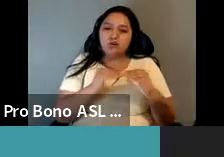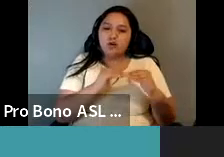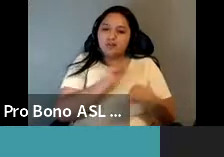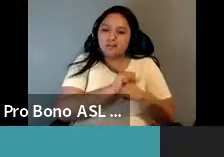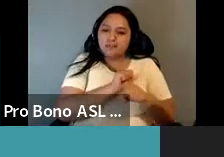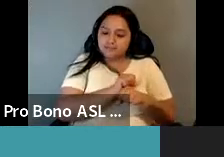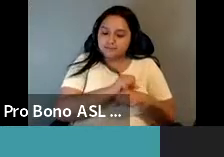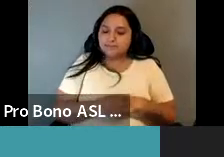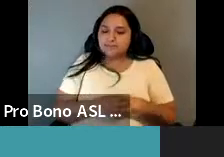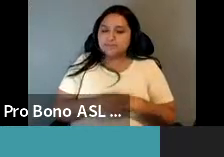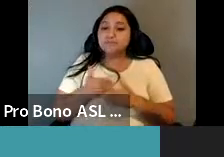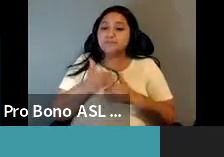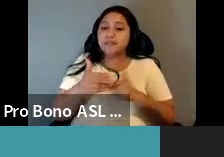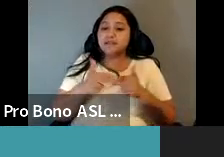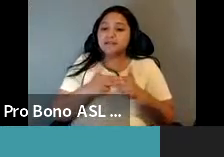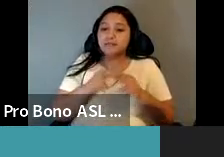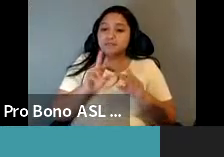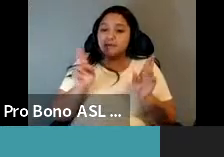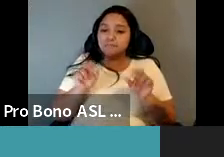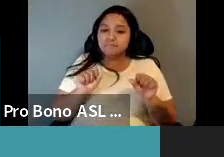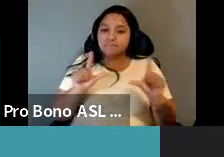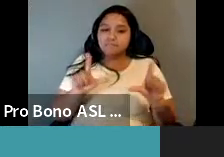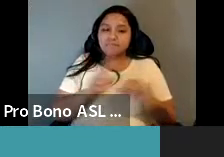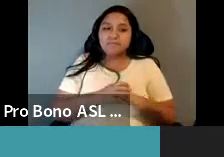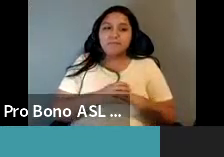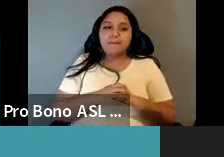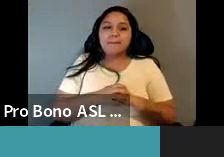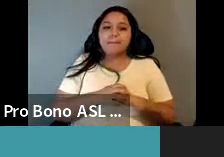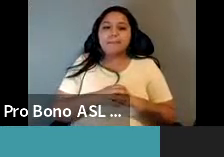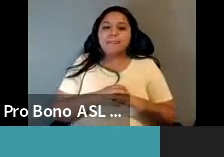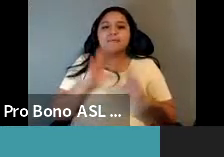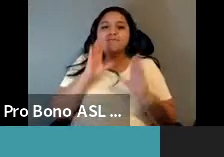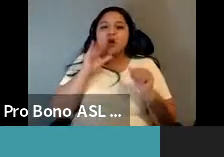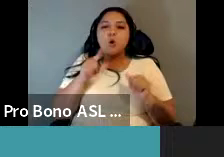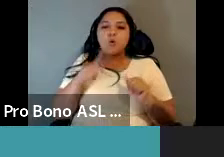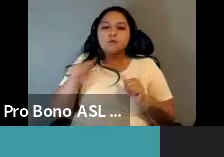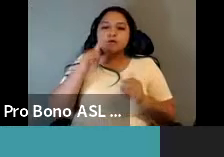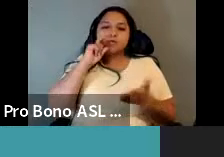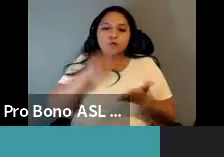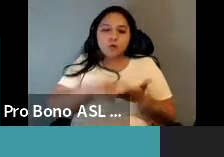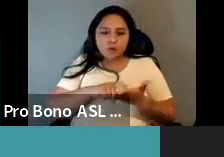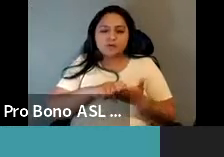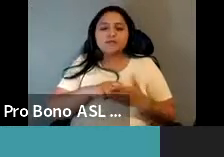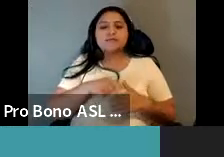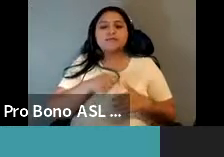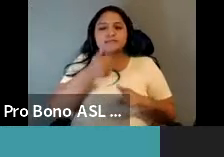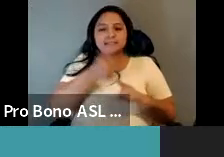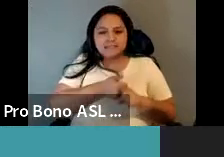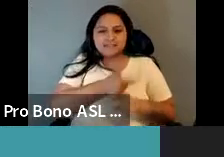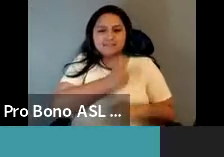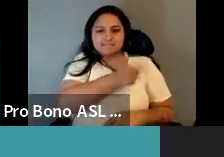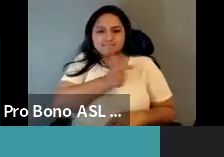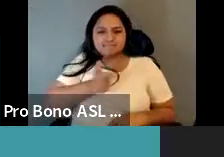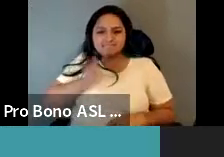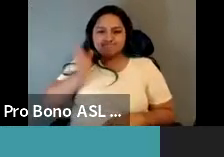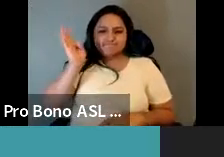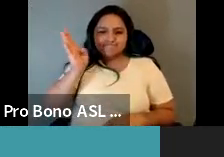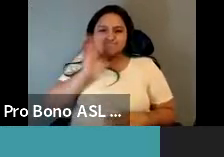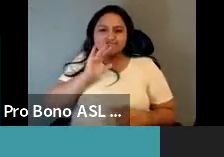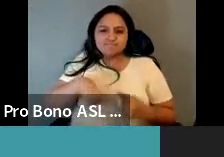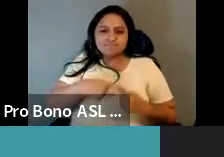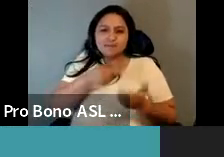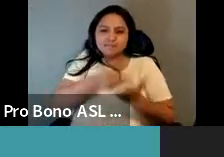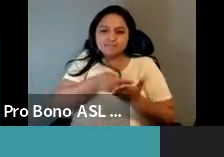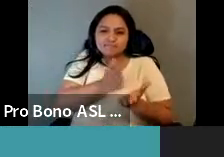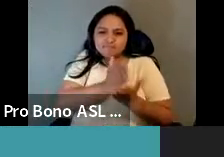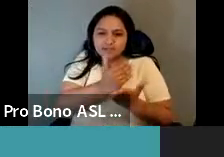next slide. I hope you all are seeing kind of the thread that's weaving through all the work that my colleagues and I are doing on the budget front in